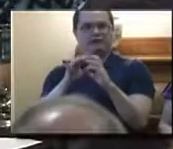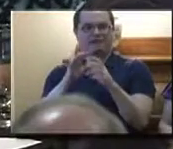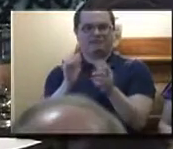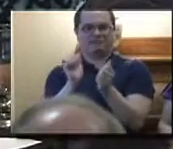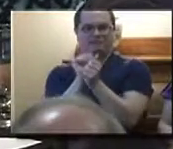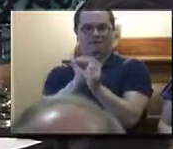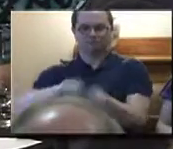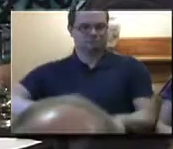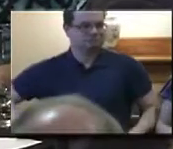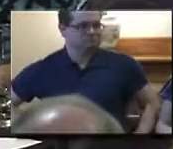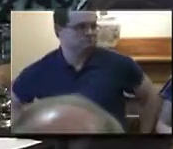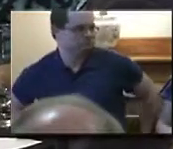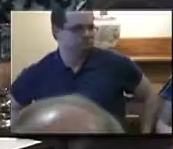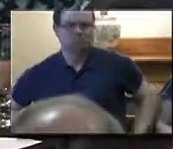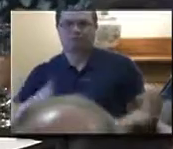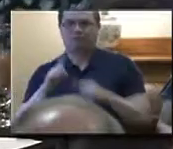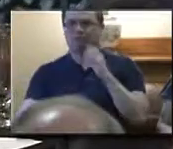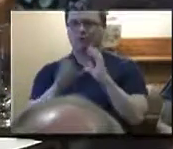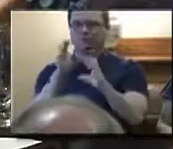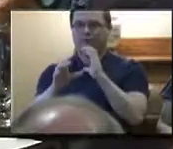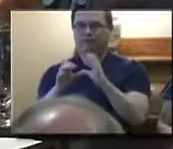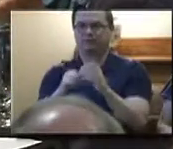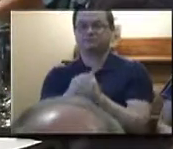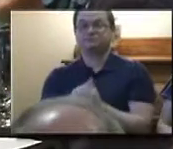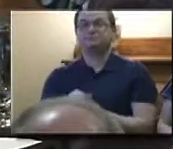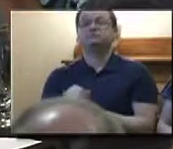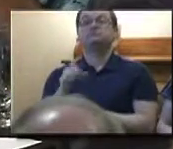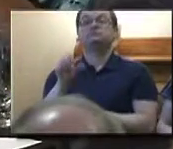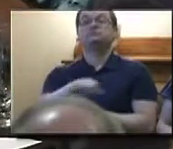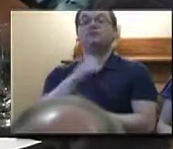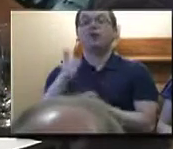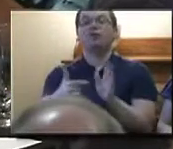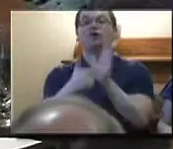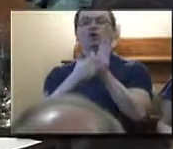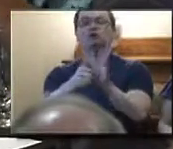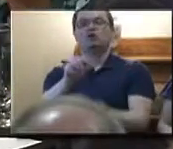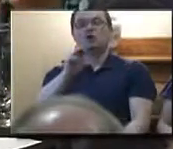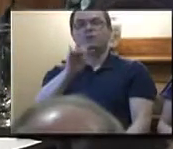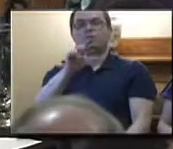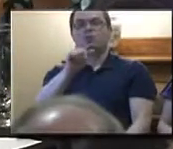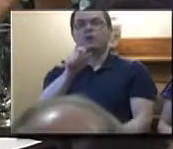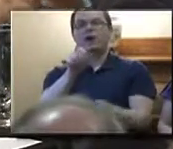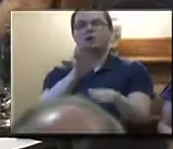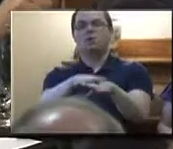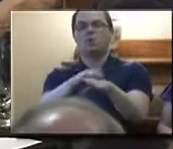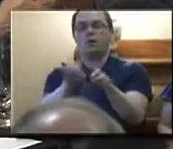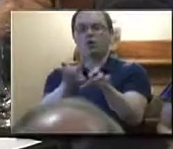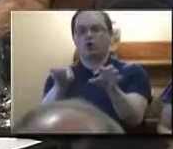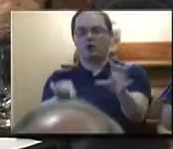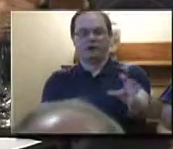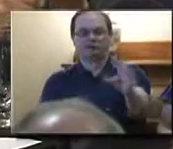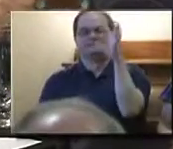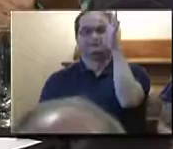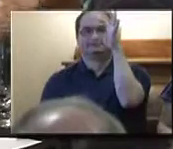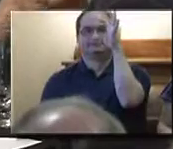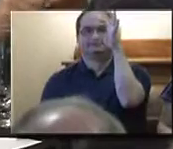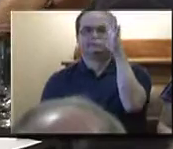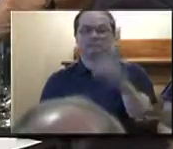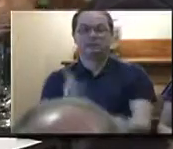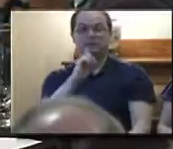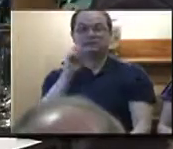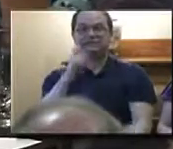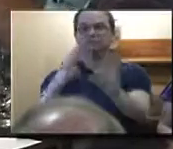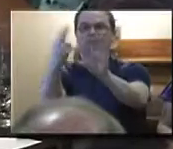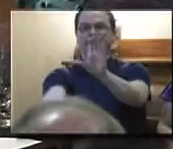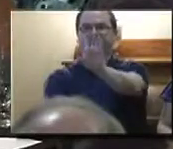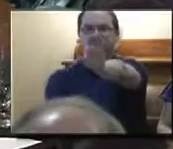communicate. Another thing is they show them the Miranda warning in print on a little card, and they find out they're deaf. They say,